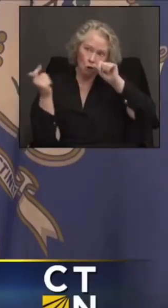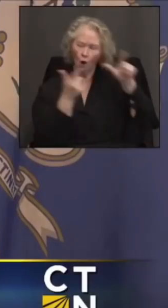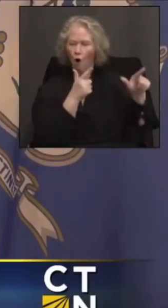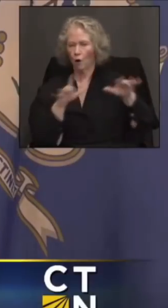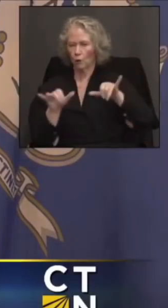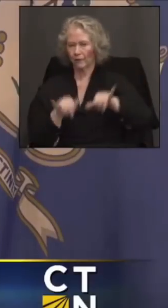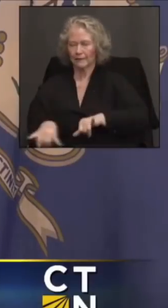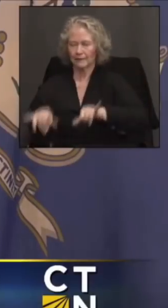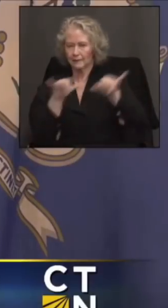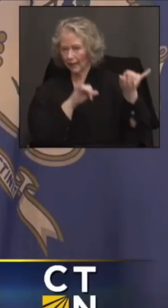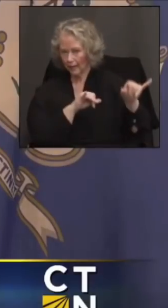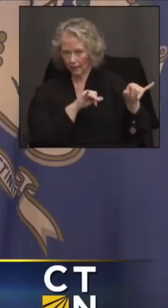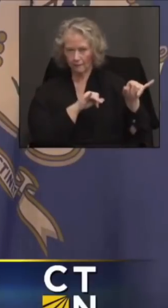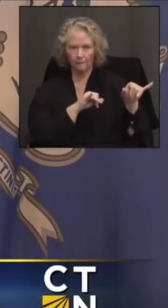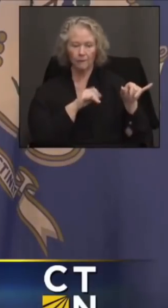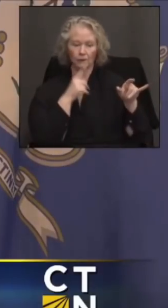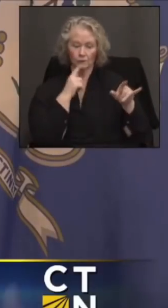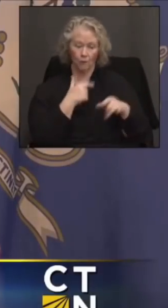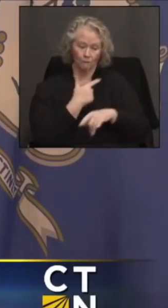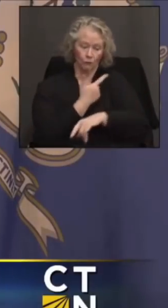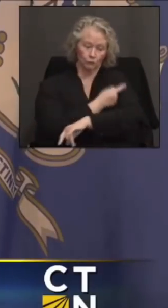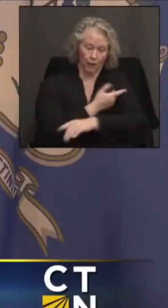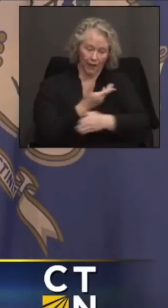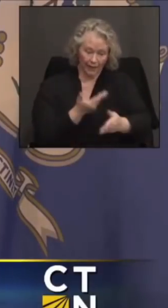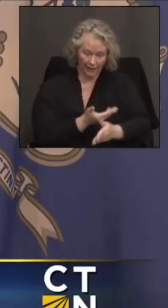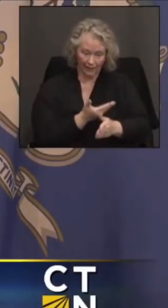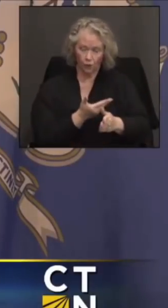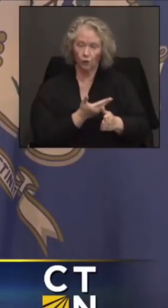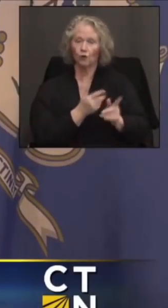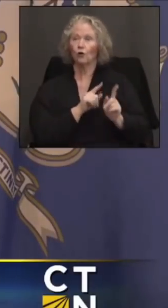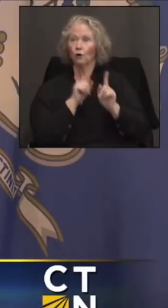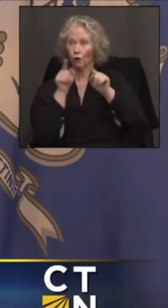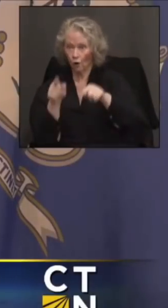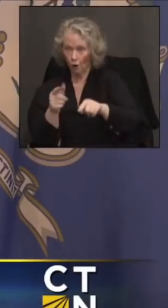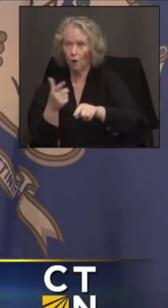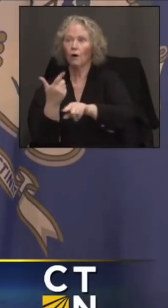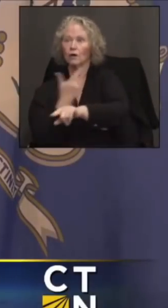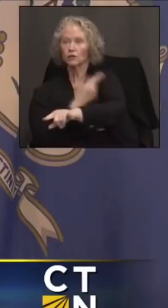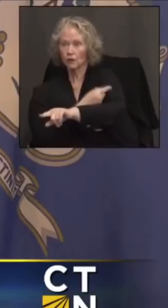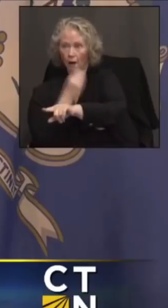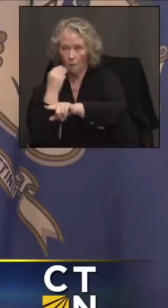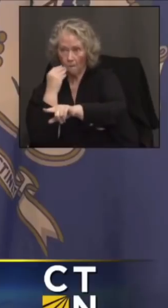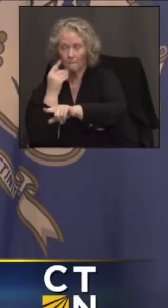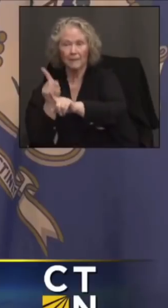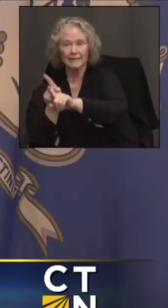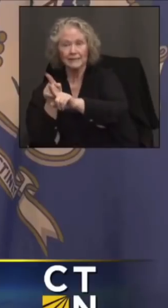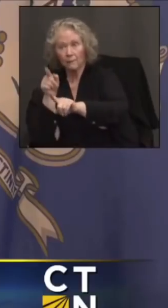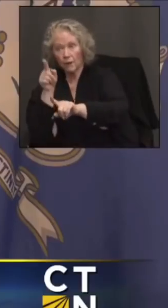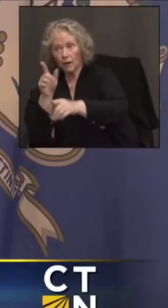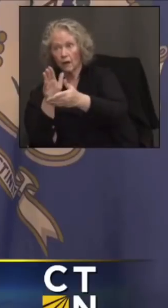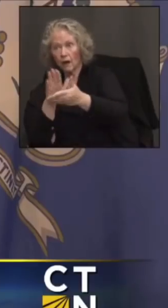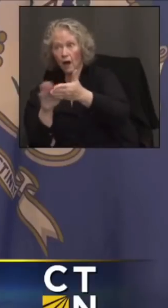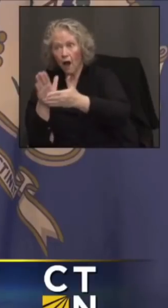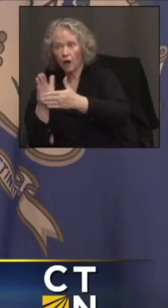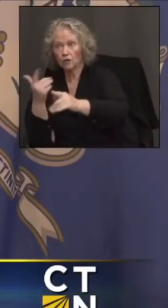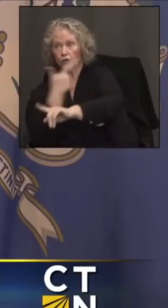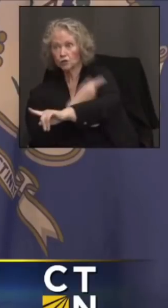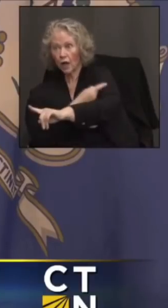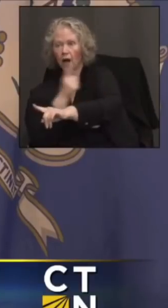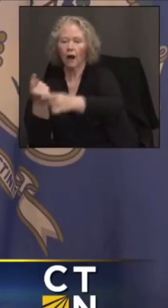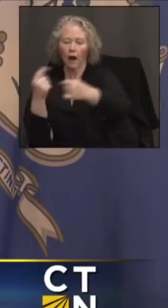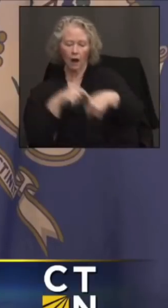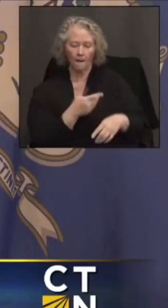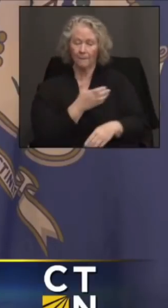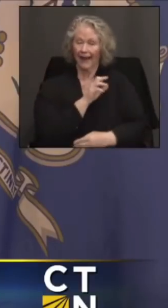the country gets that vaccination shot before they fly back to Connecticut as well. So have there been